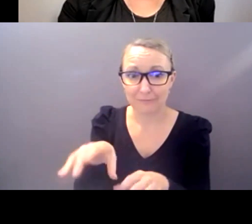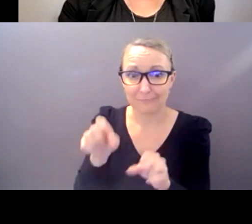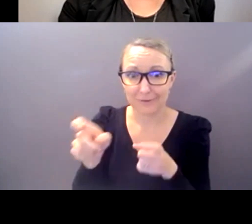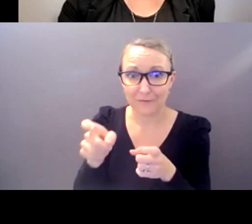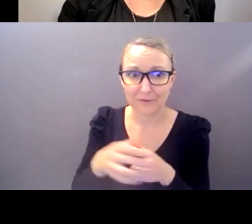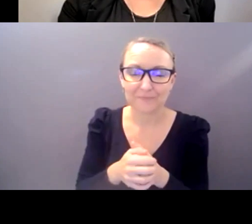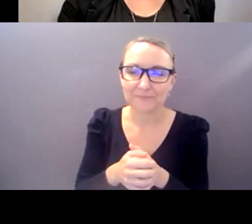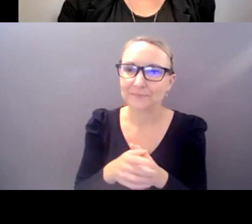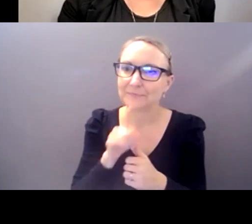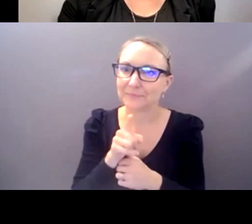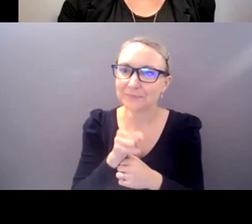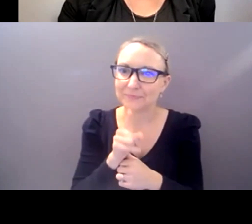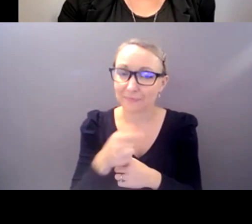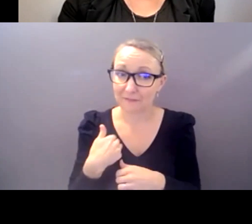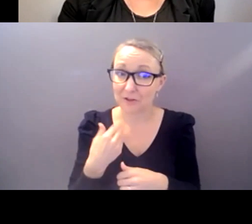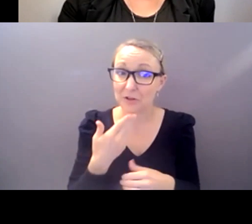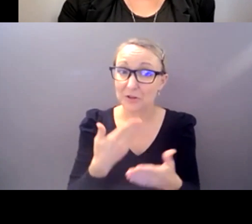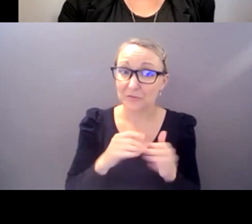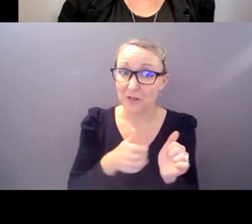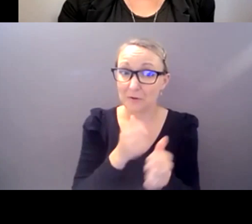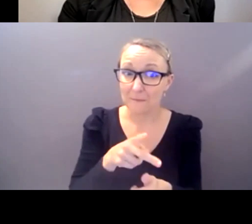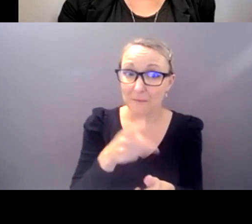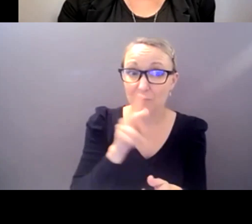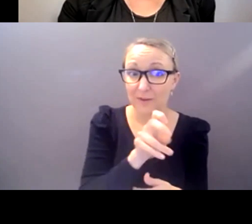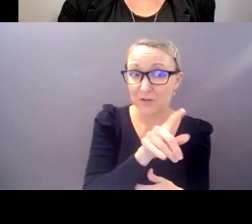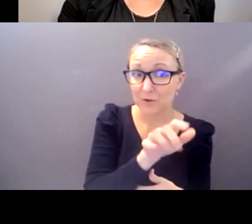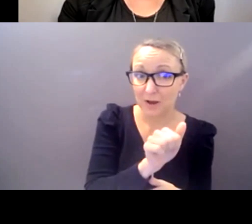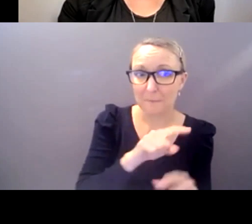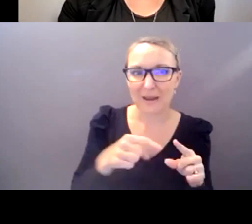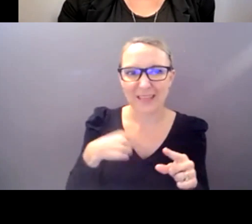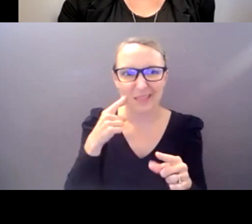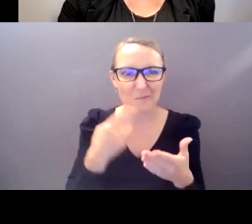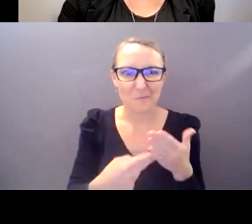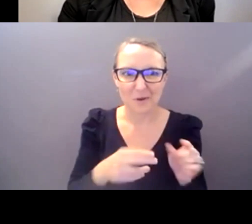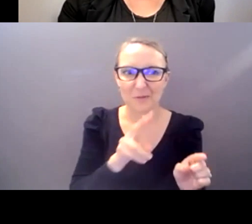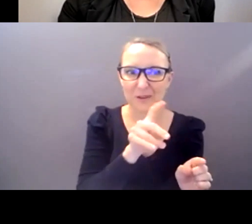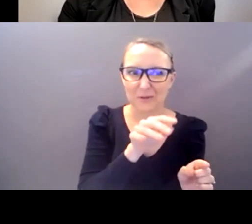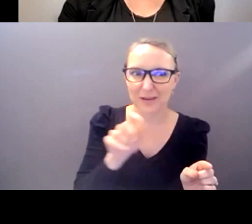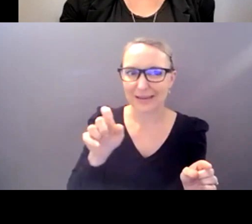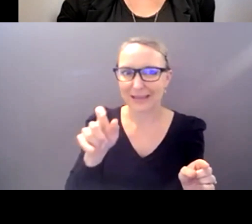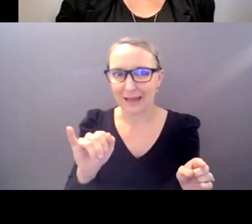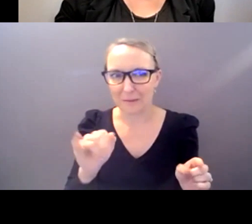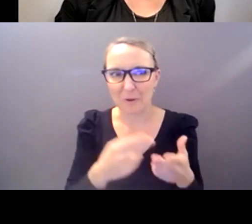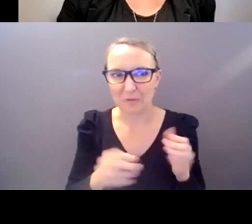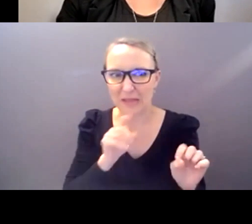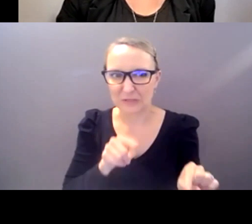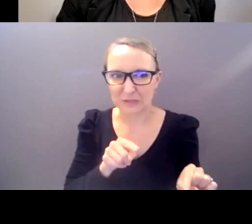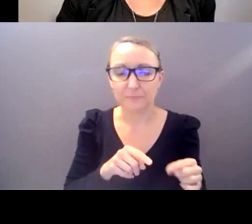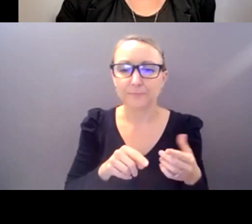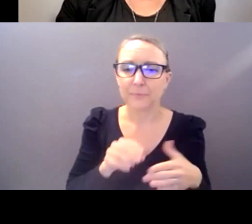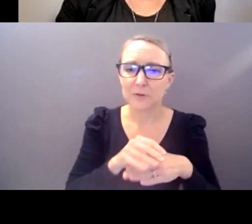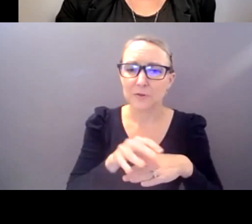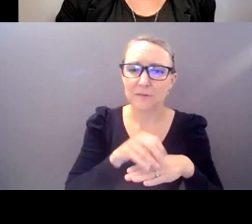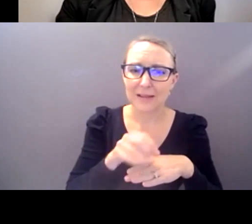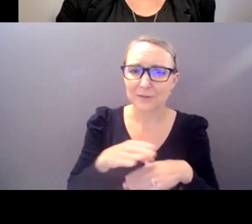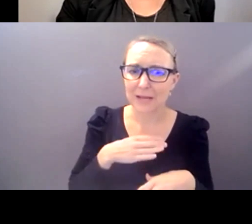question, and it's directed at Ventura, but I would direct it at both Eli and Victoria. It's what has made the Advisory Council an important part of developing programs